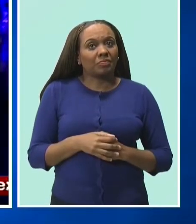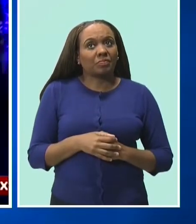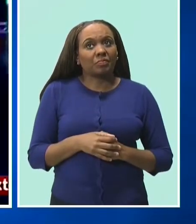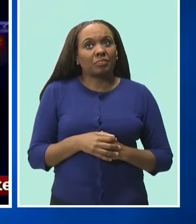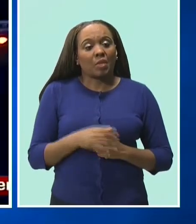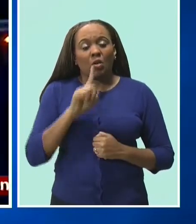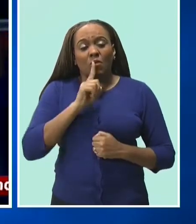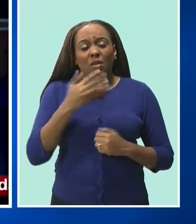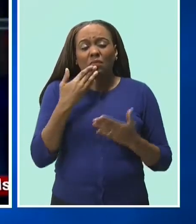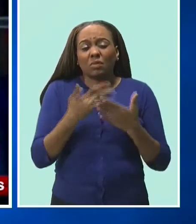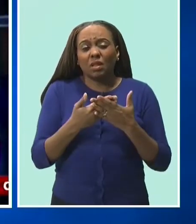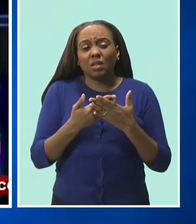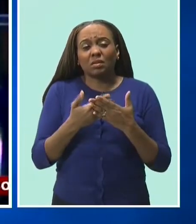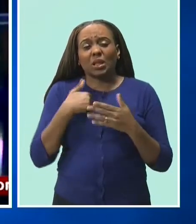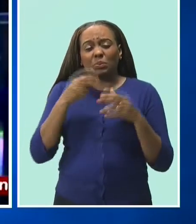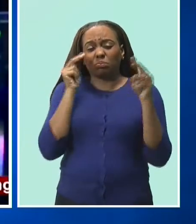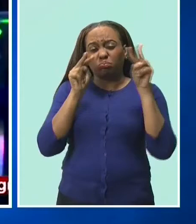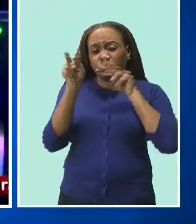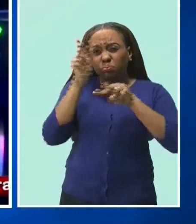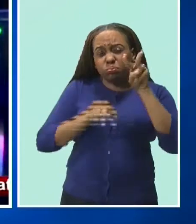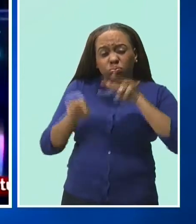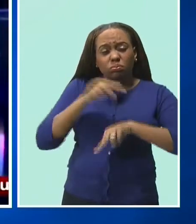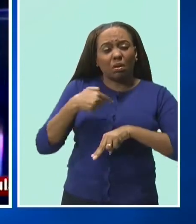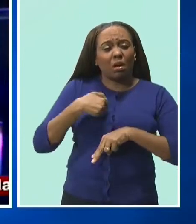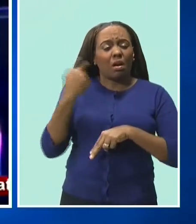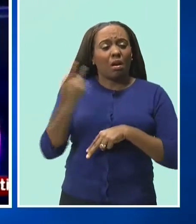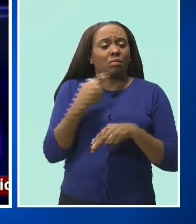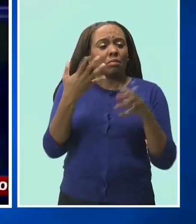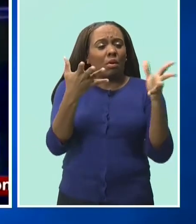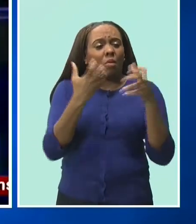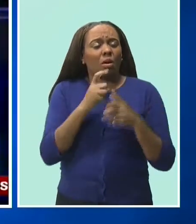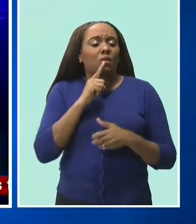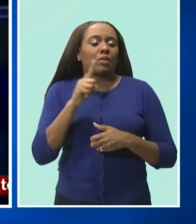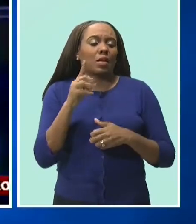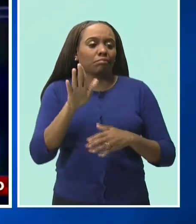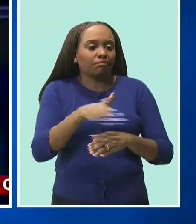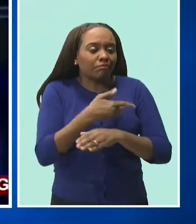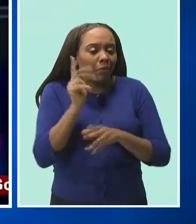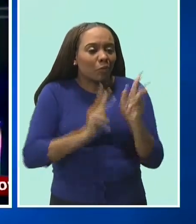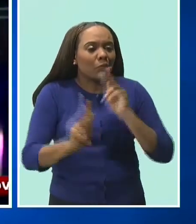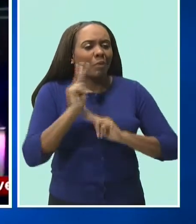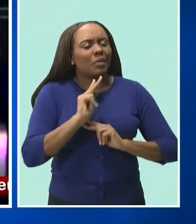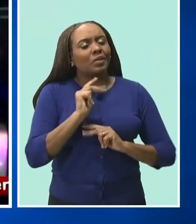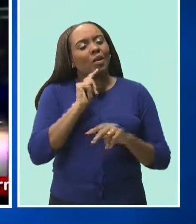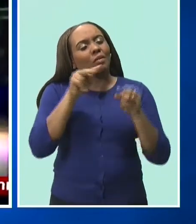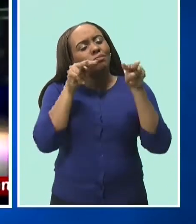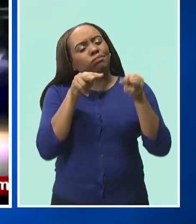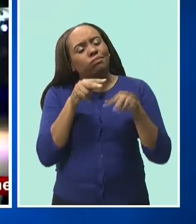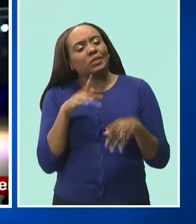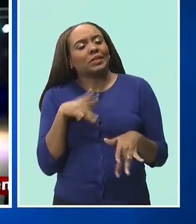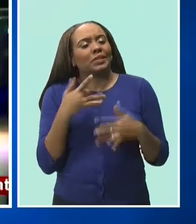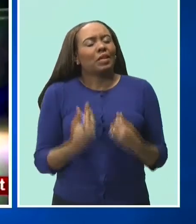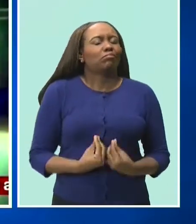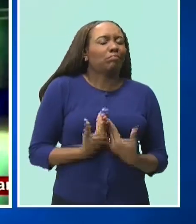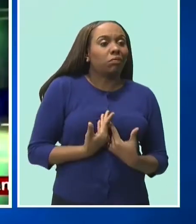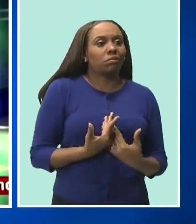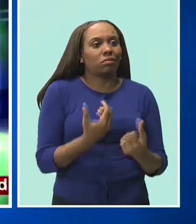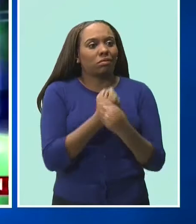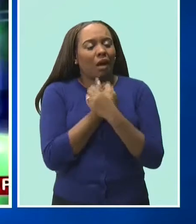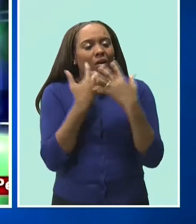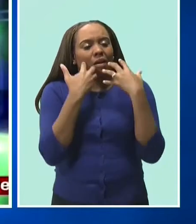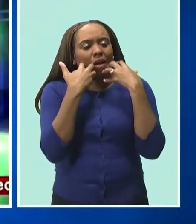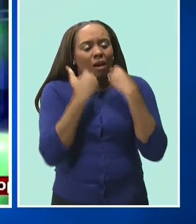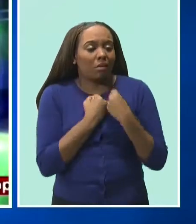It was good because I always want to just perform for the people and for them to just feel the love and the energy. And because